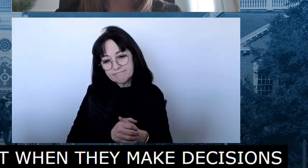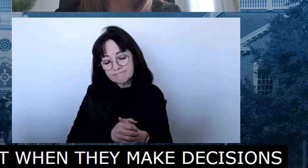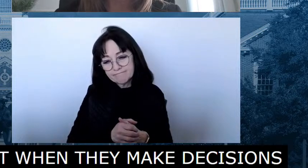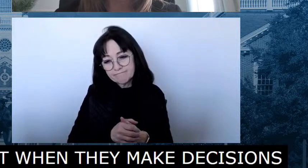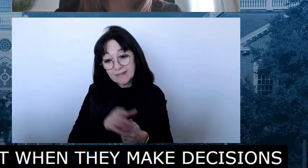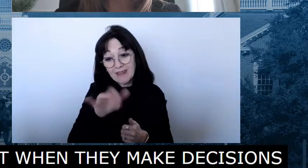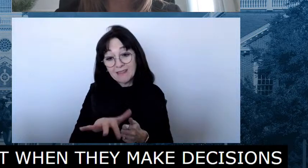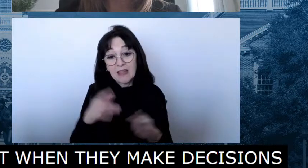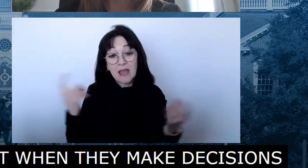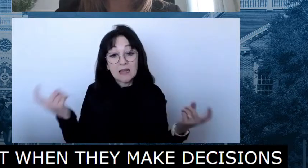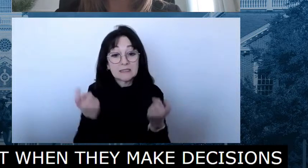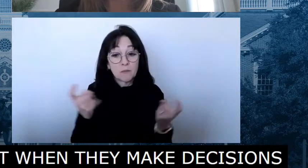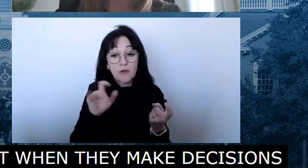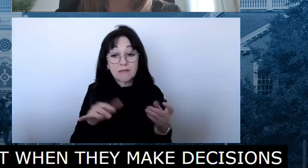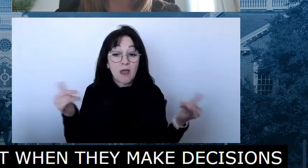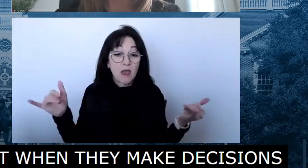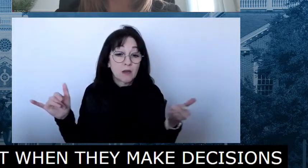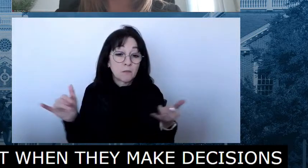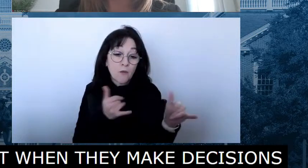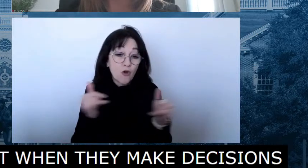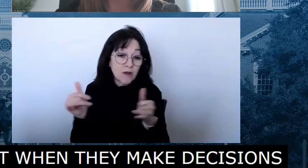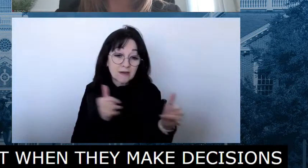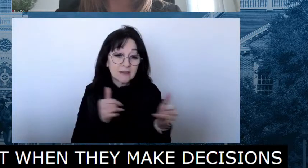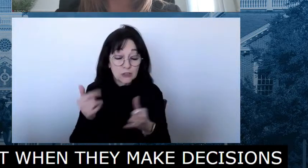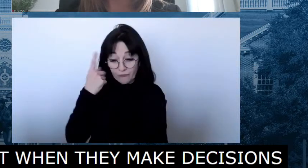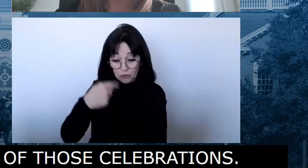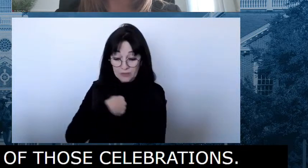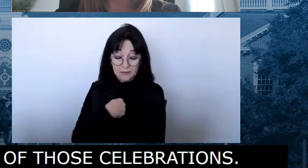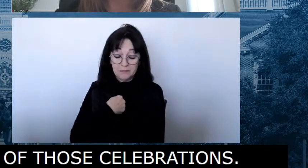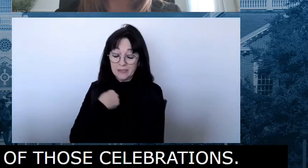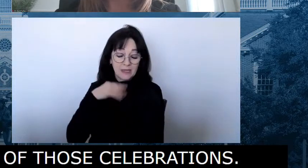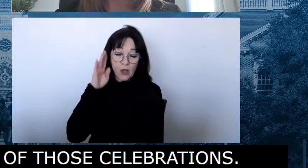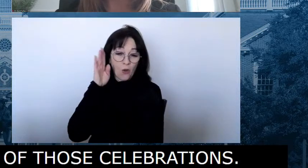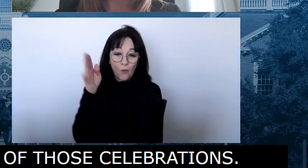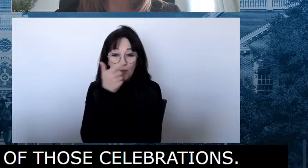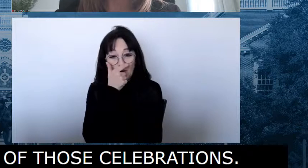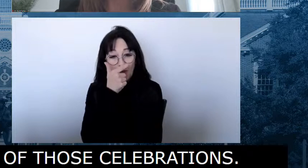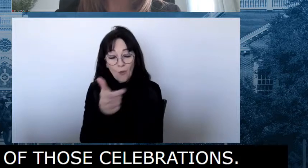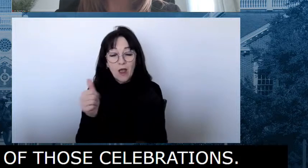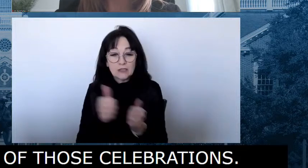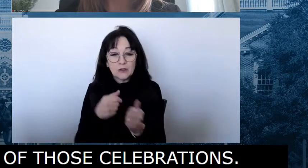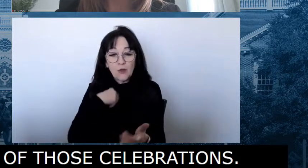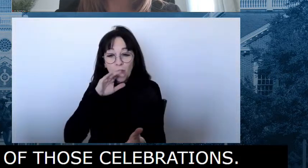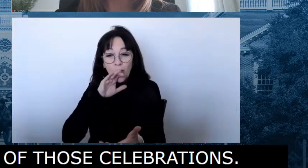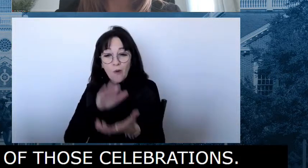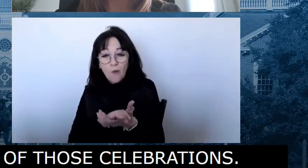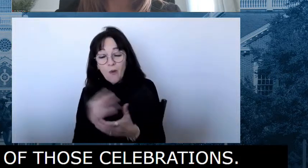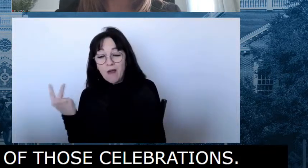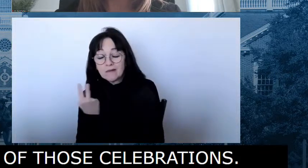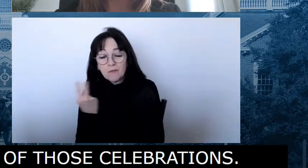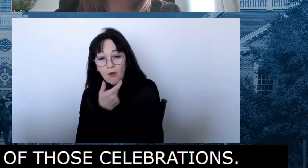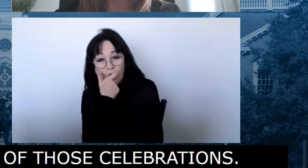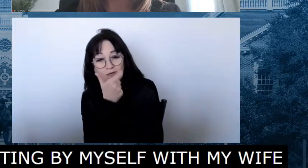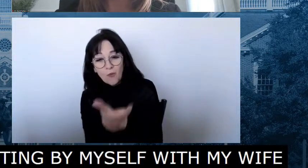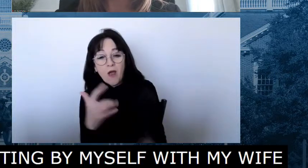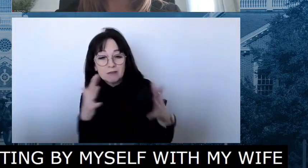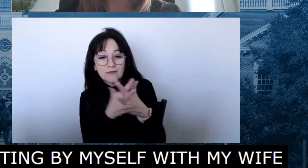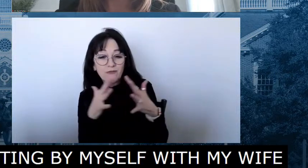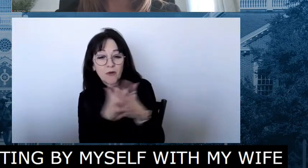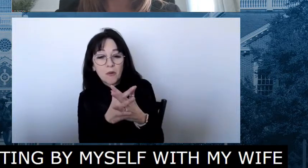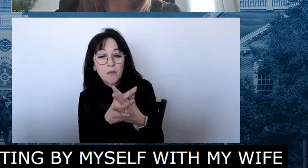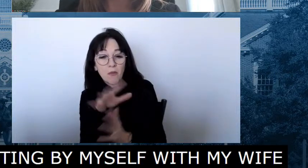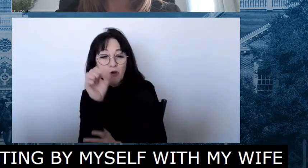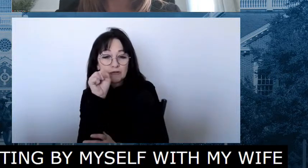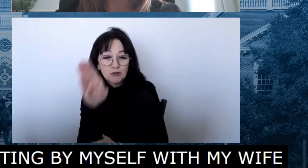celebrations. For me, I'm going to be sitting by myself with my wife in front of the TV watching, hopefully